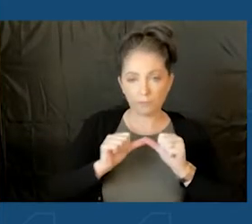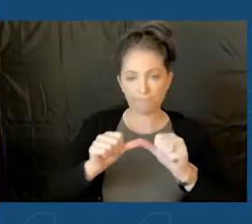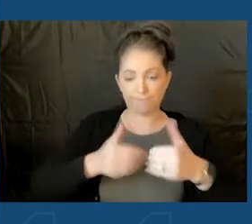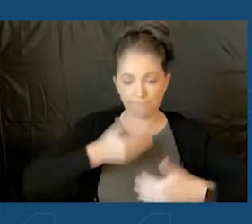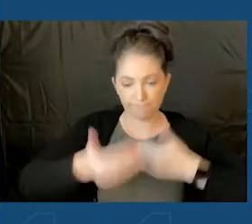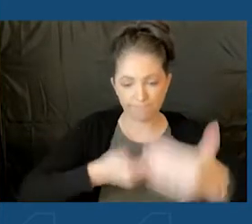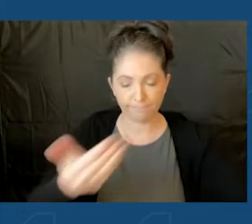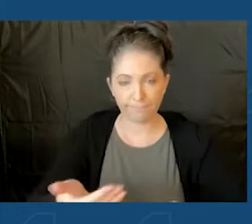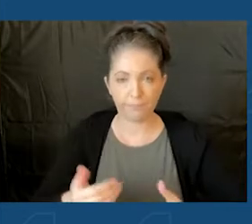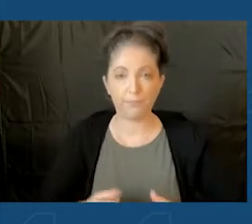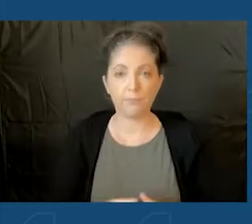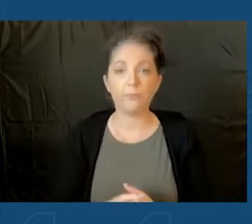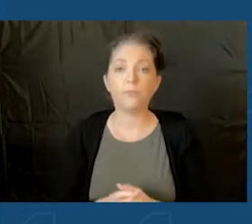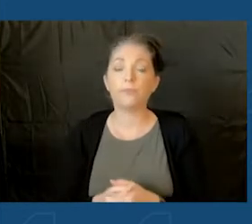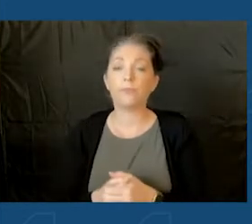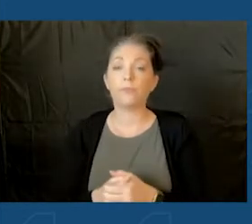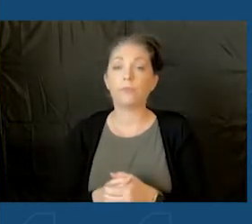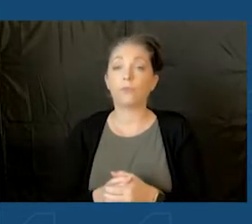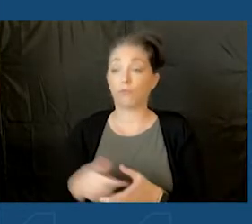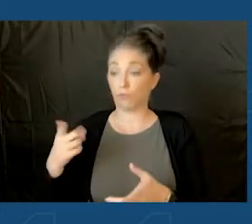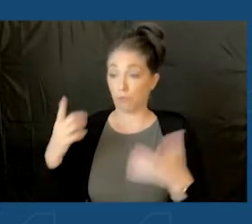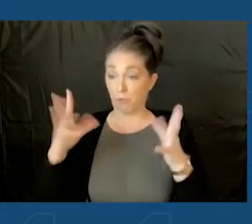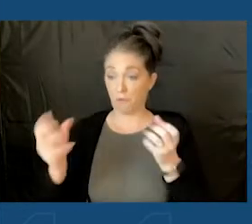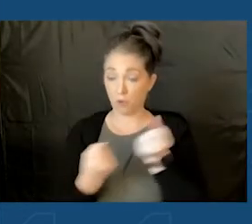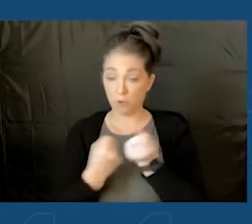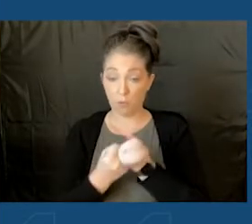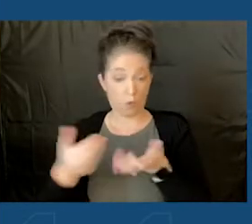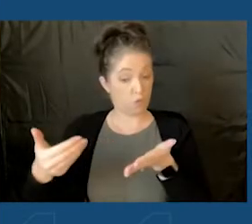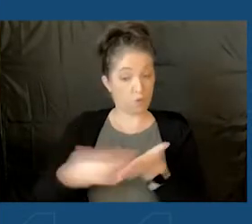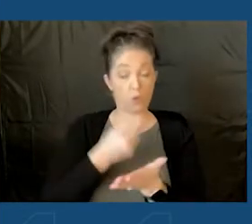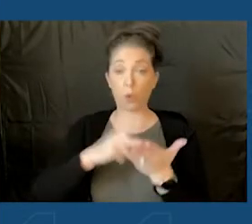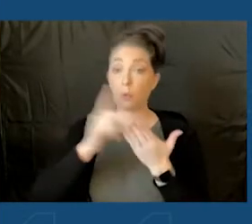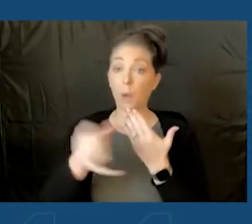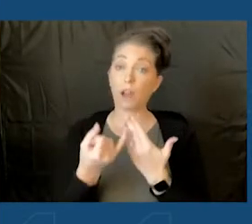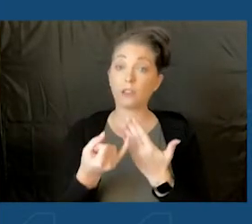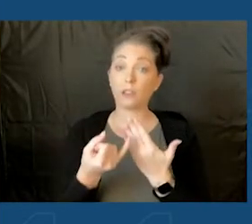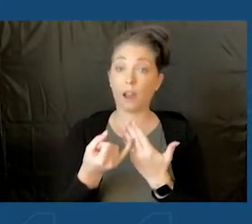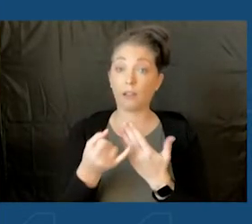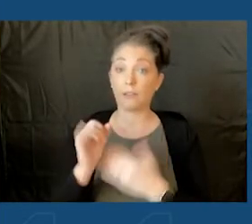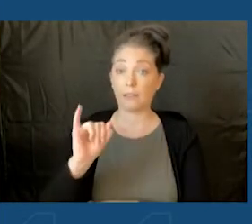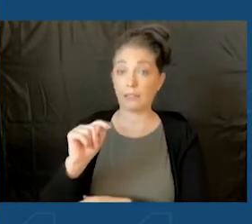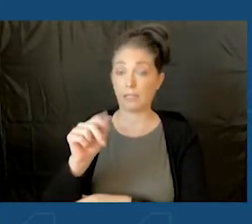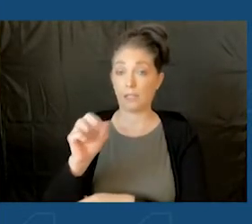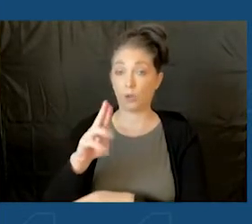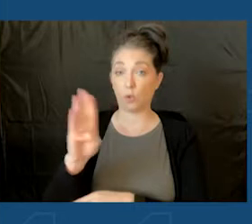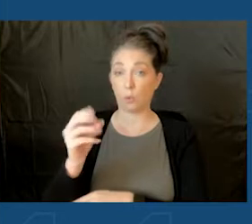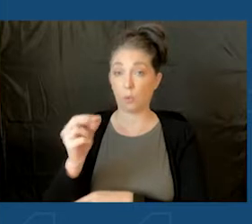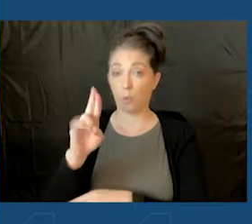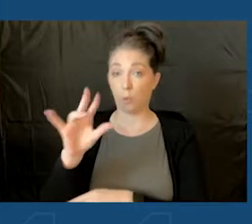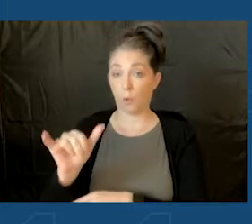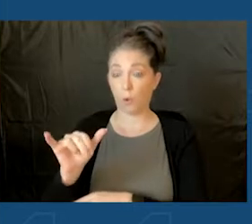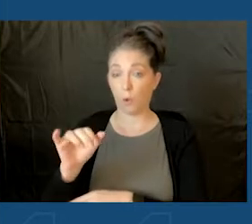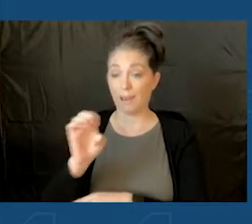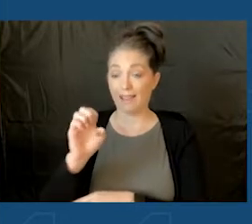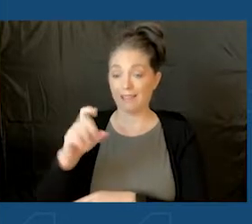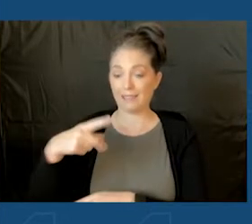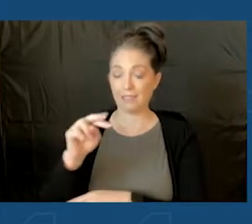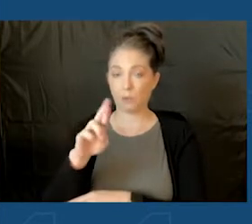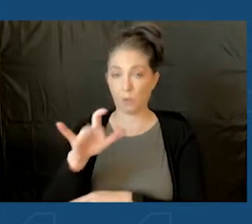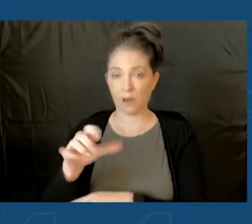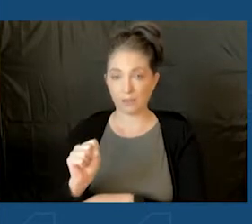You supported major new transit projects like the Interborough Express and the reconstruction of Penn Station. What could be